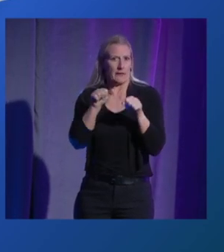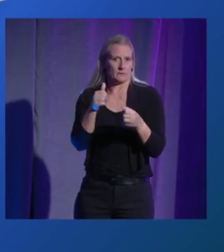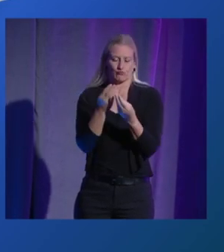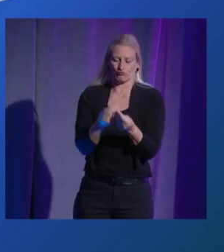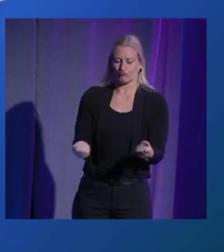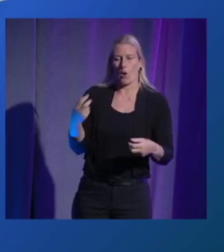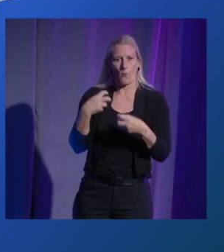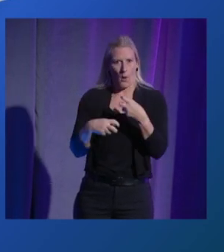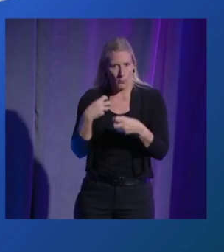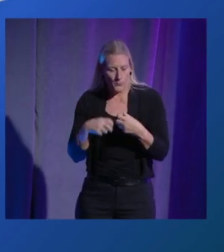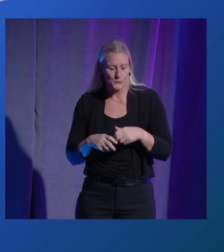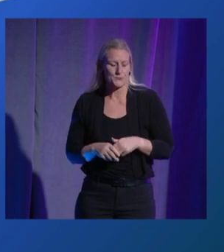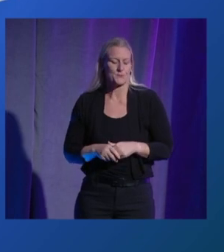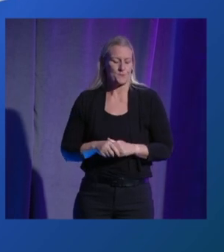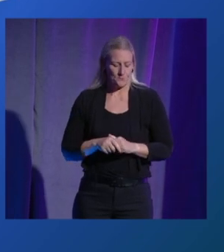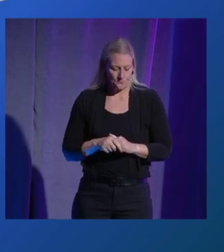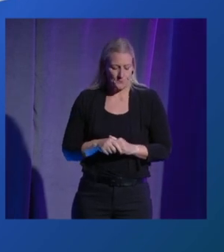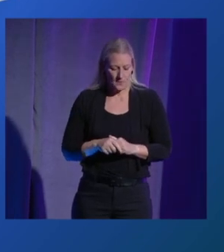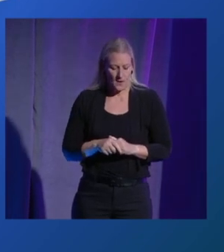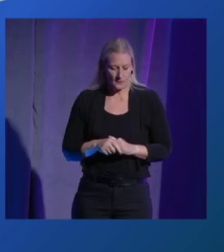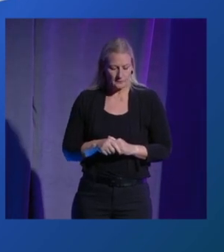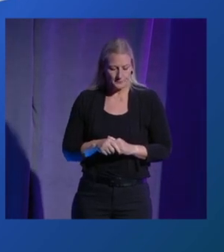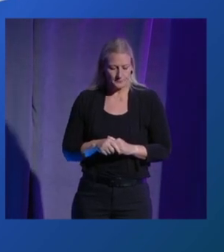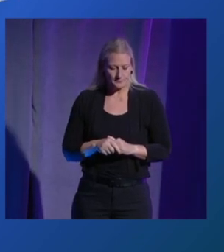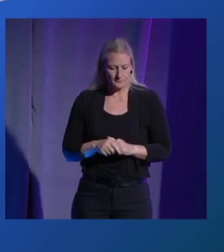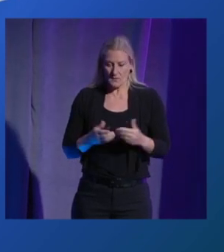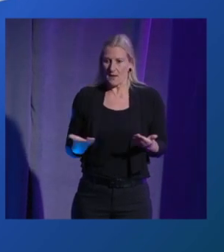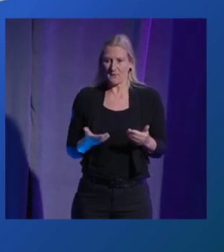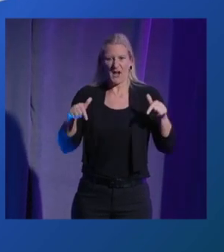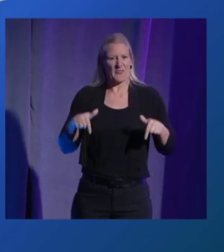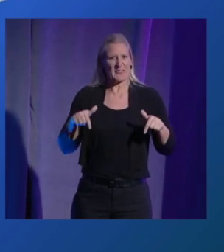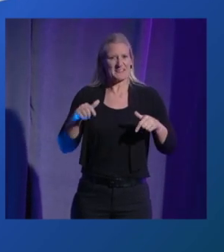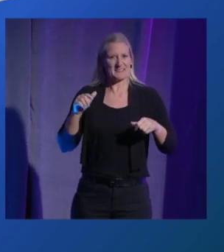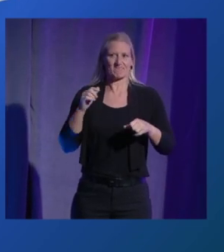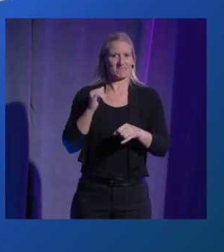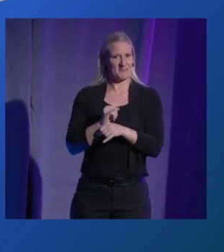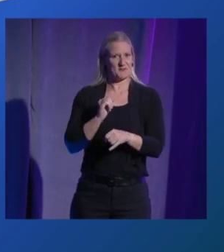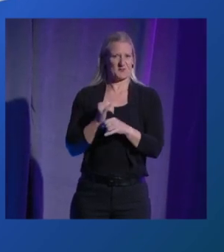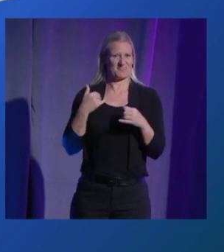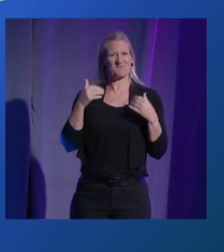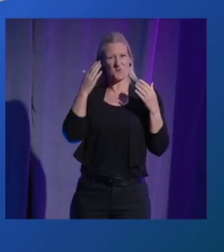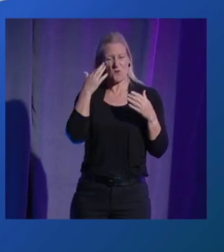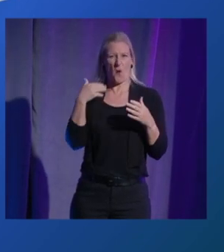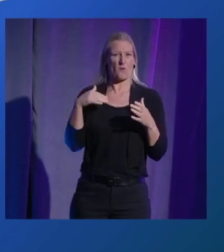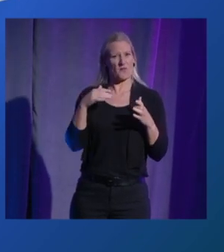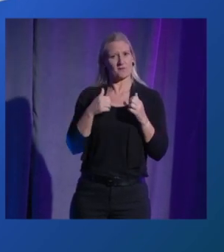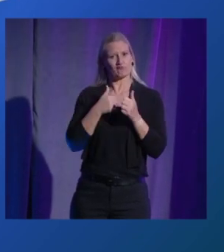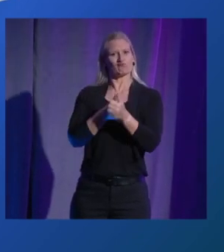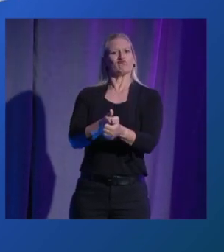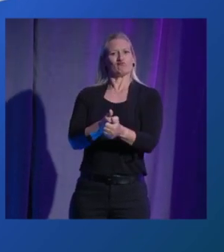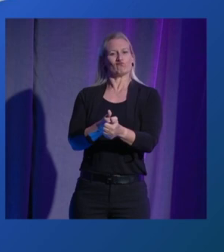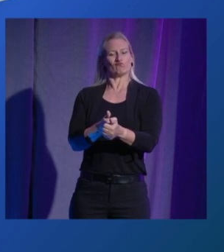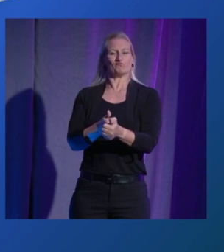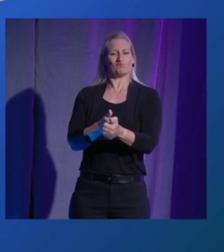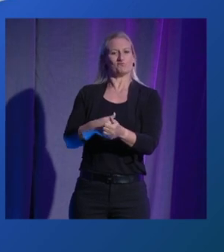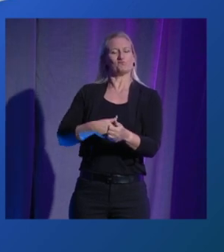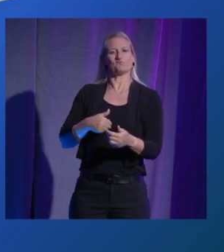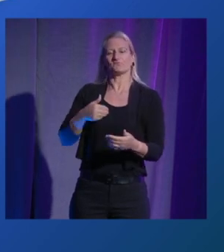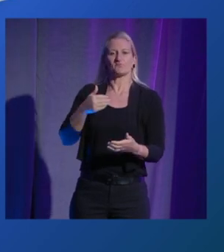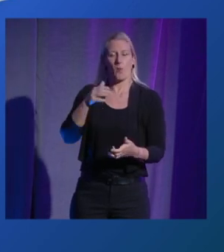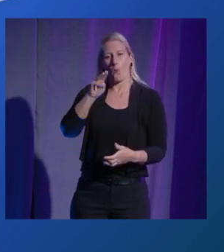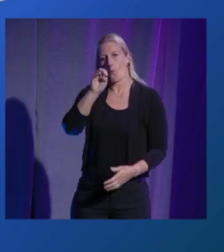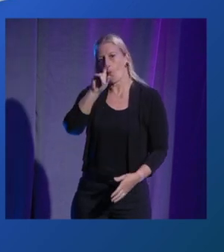part of our driving force I'm here at a moral institution today and I thought that on behalf of Industry I should say that the semiconductor industry is very